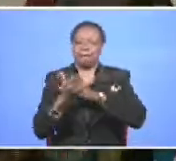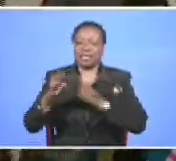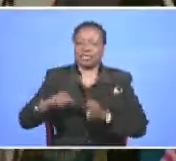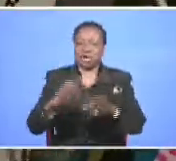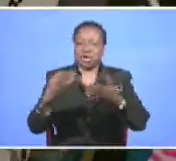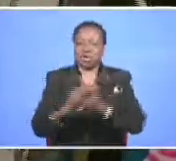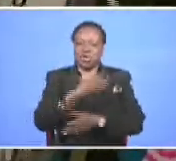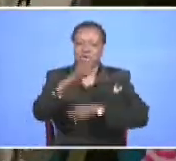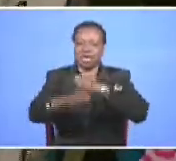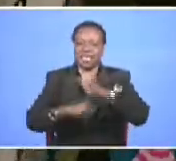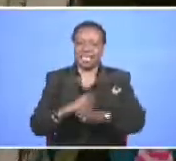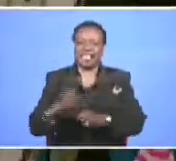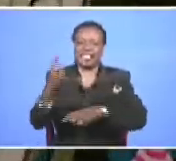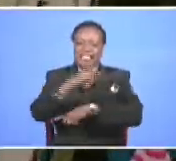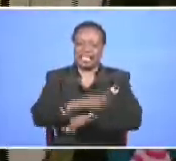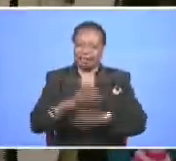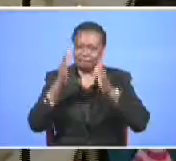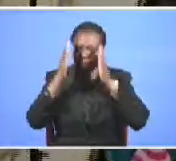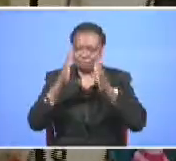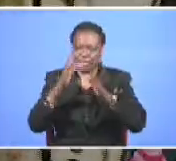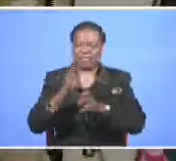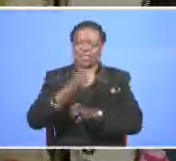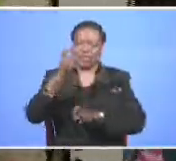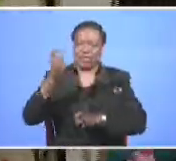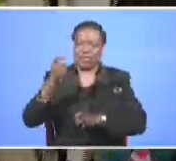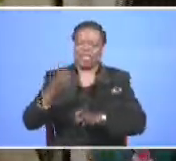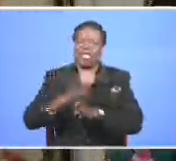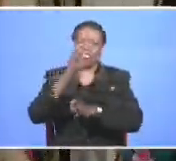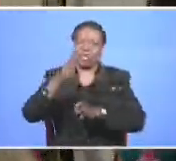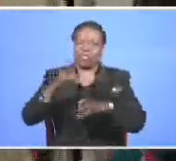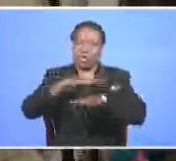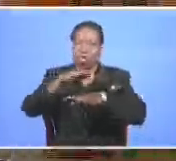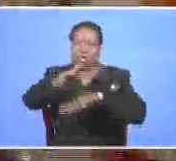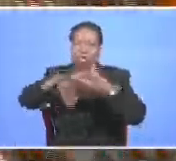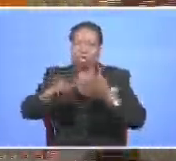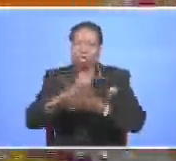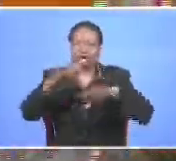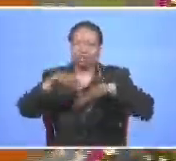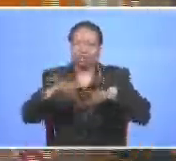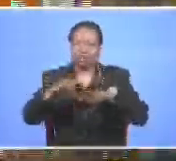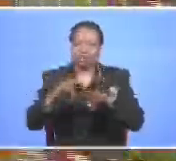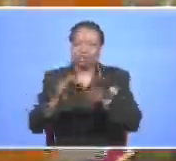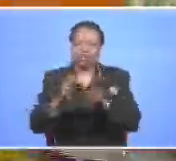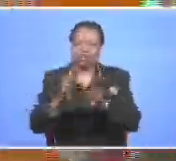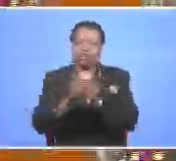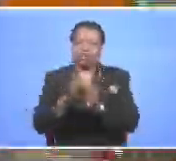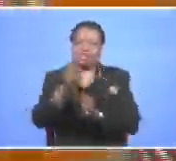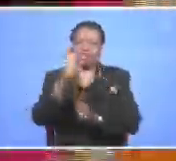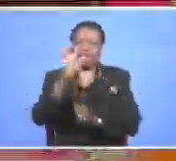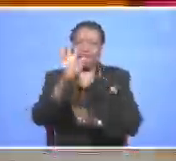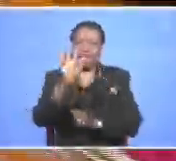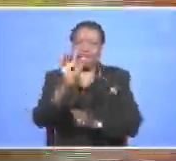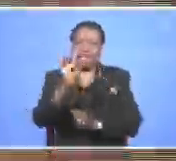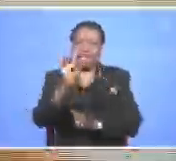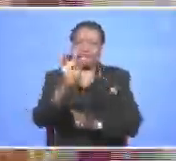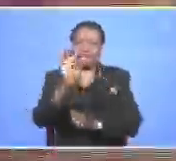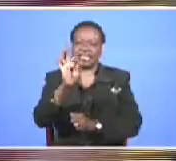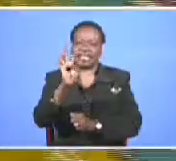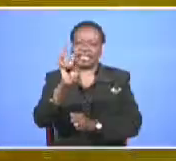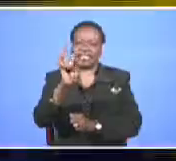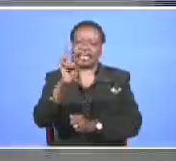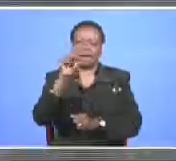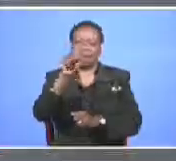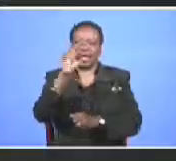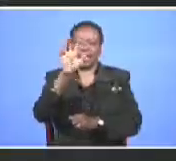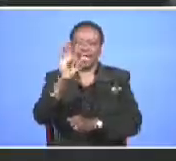focused plan to win. The group won the overall parade with an unofficial score of 86.95 points.